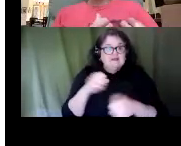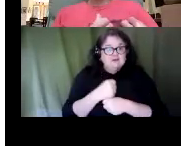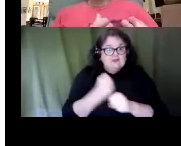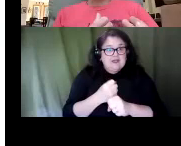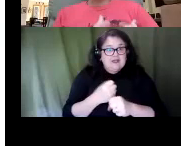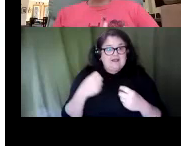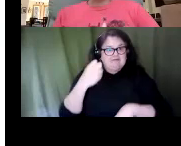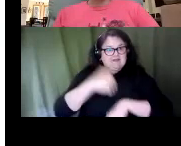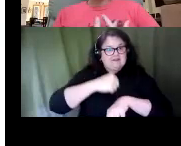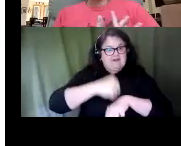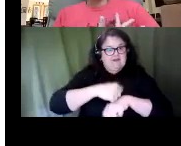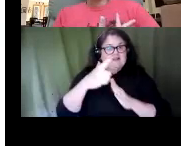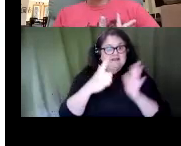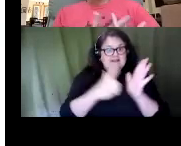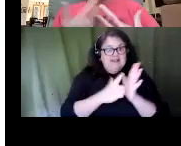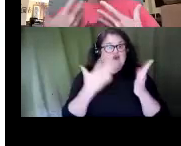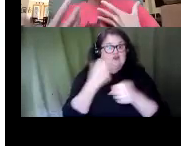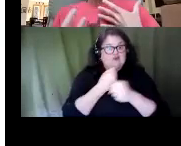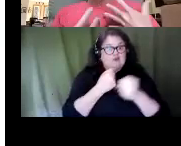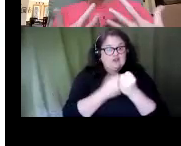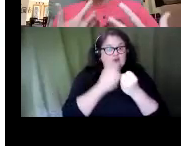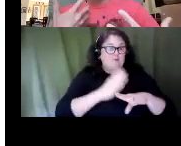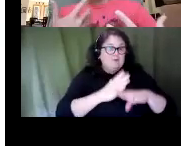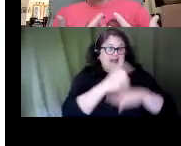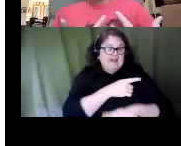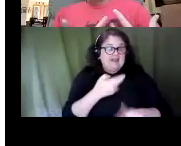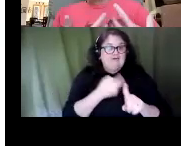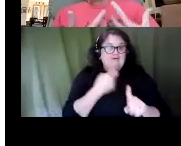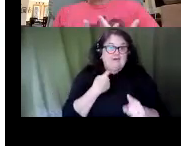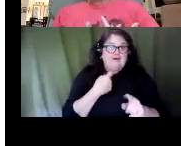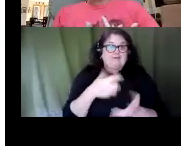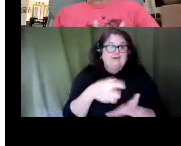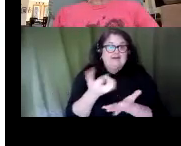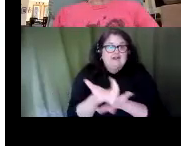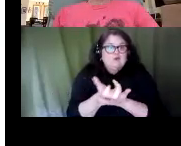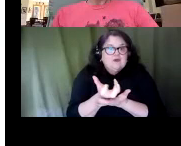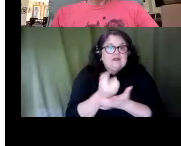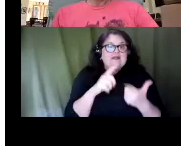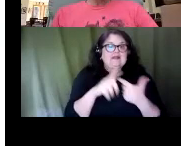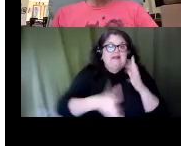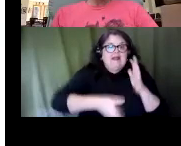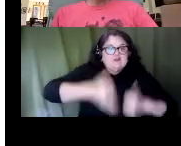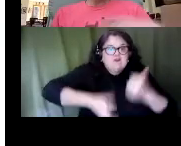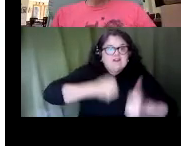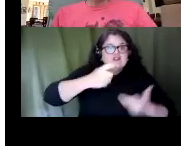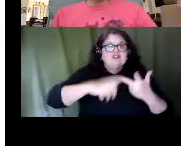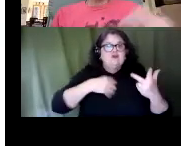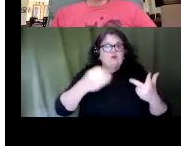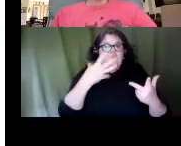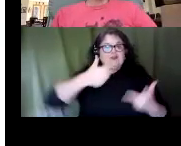relationships against what would be threats from greed, extraction, dominance culture, white supremacy. So the 3